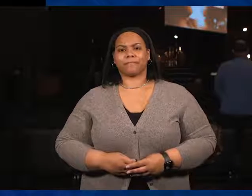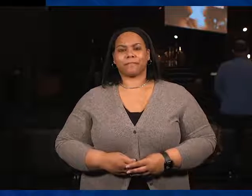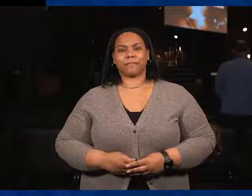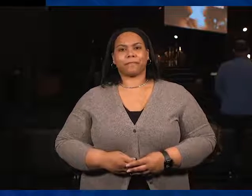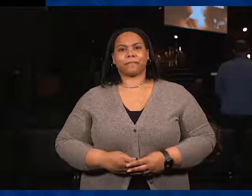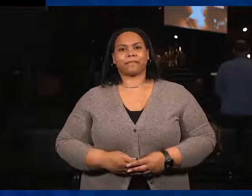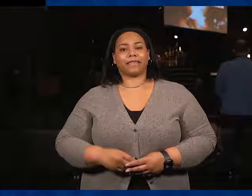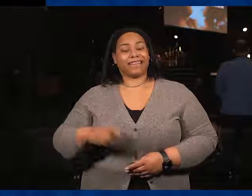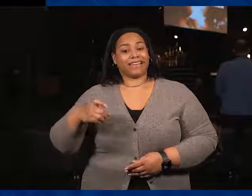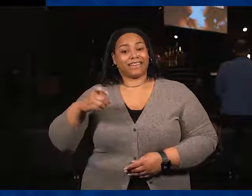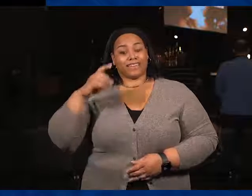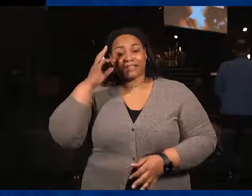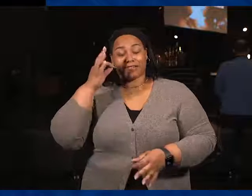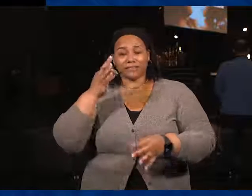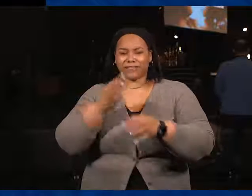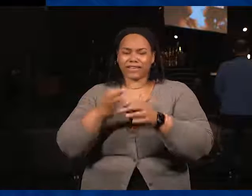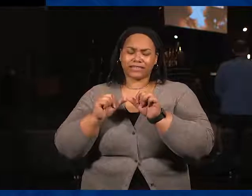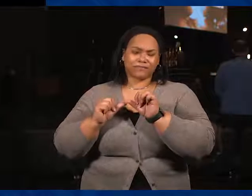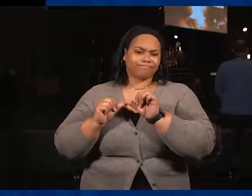I need faith to endure.